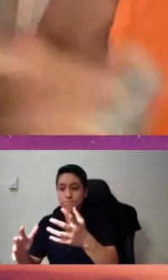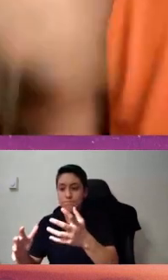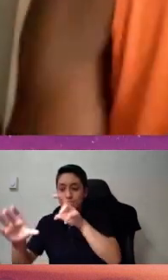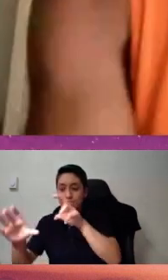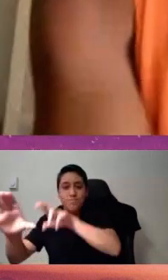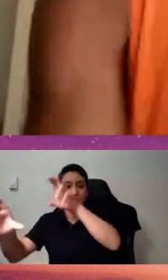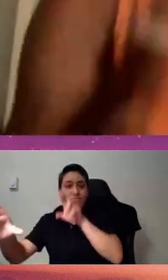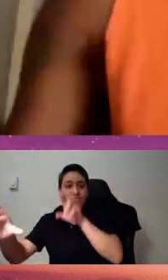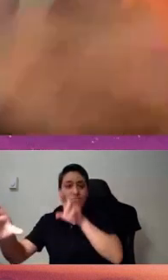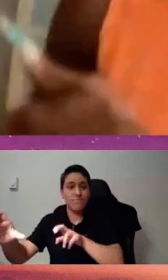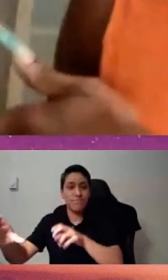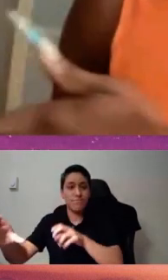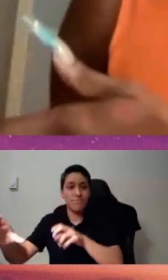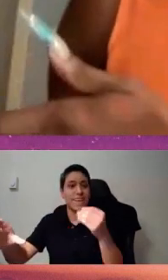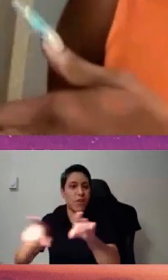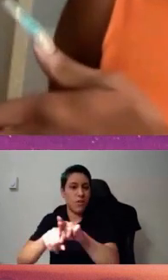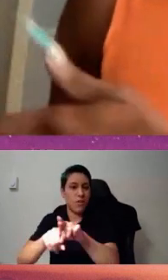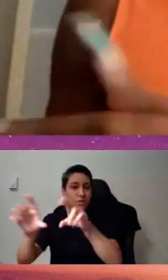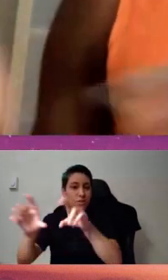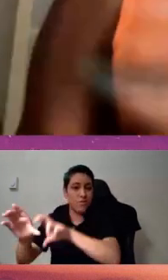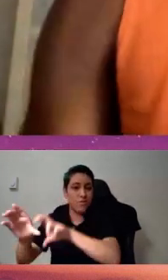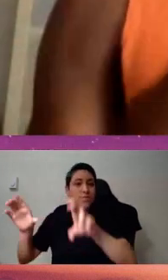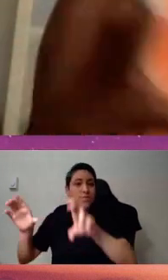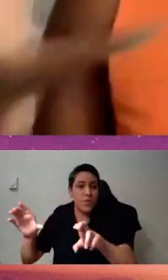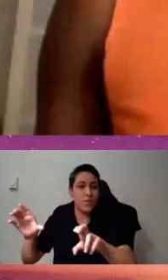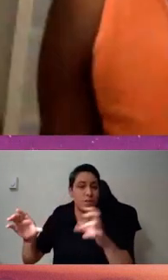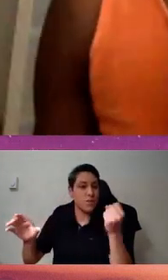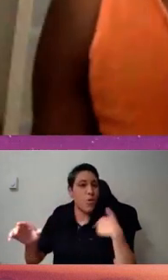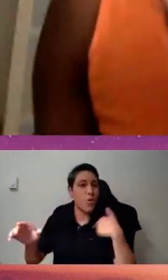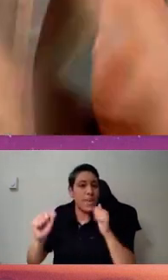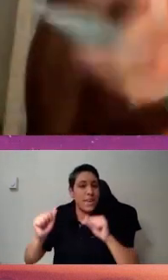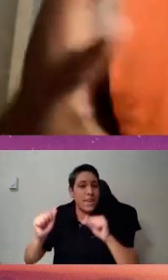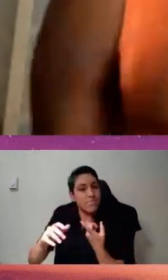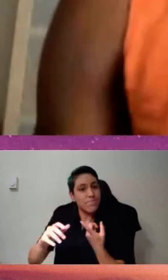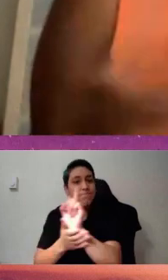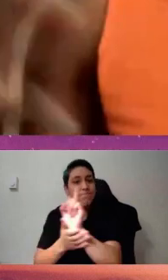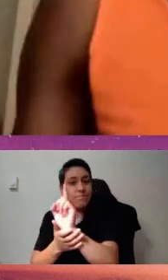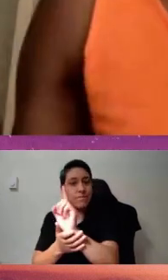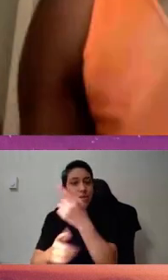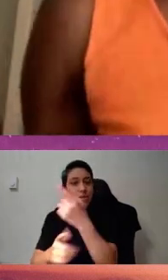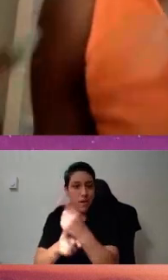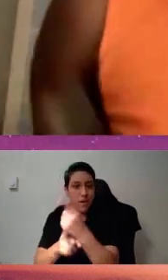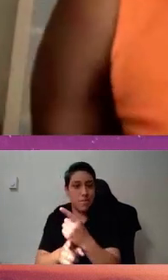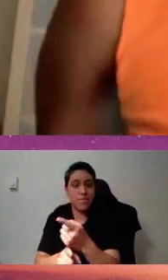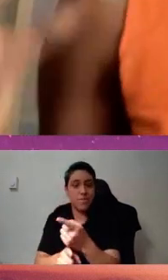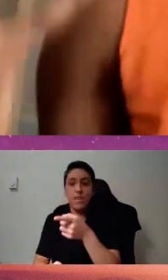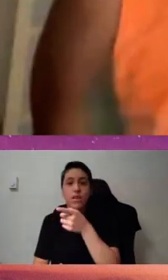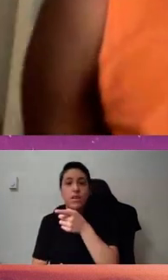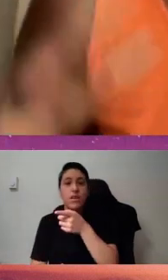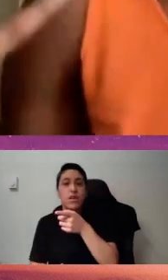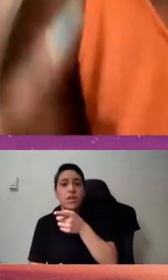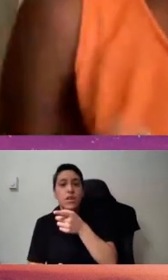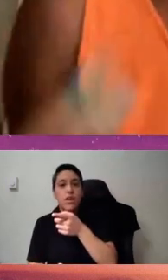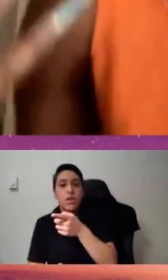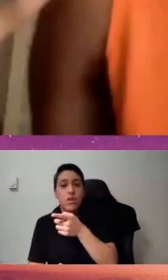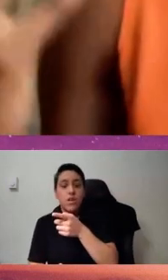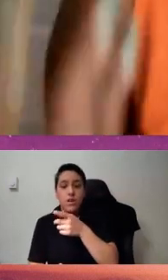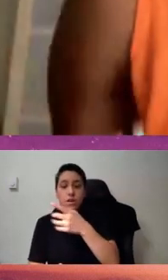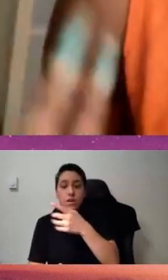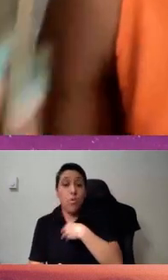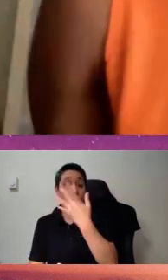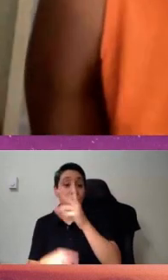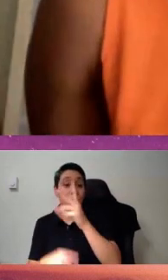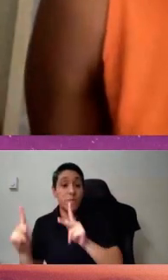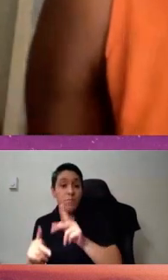down, but also step aside. You know, hand this over to the indigenous peoples that